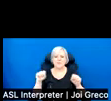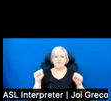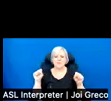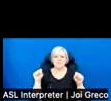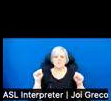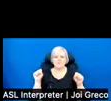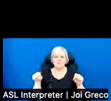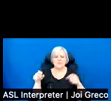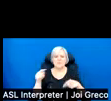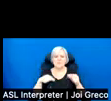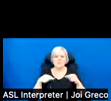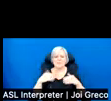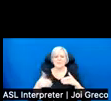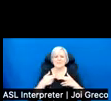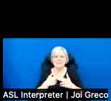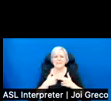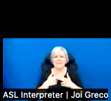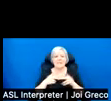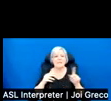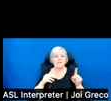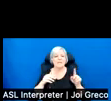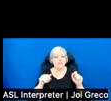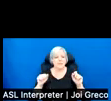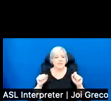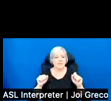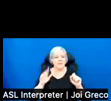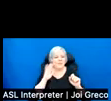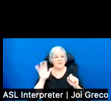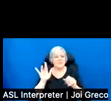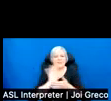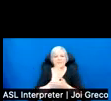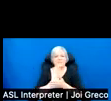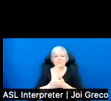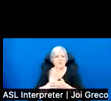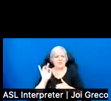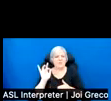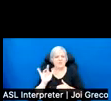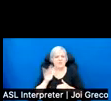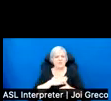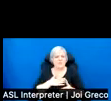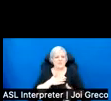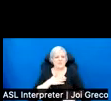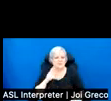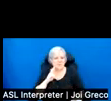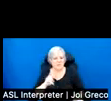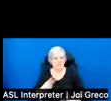Beata, can you go to the next one? Can you hit the video, please, on this particular?